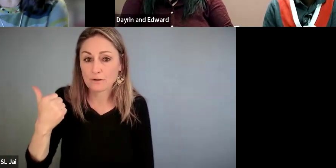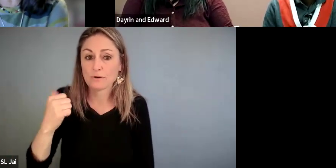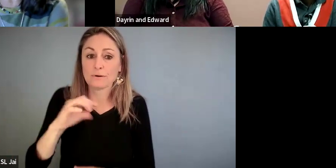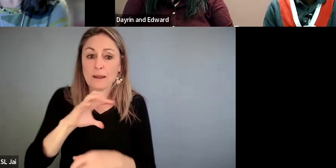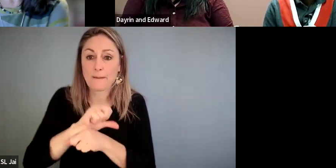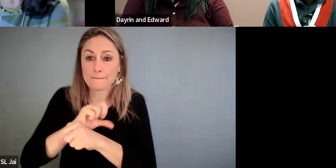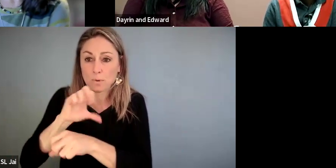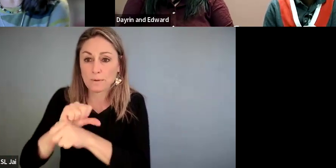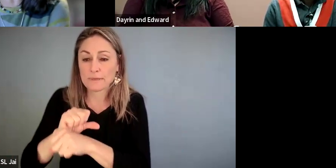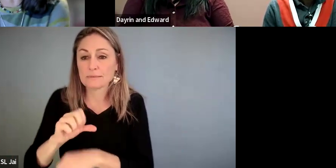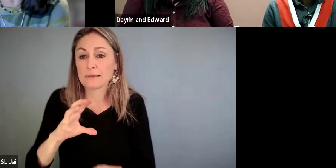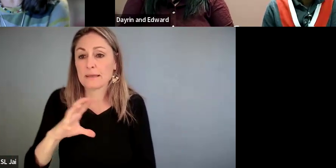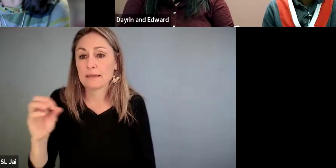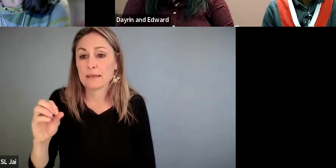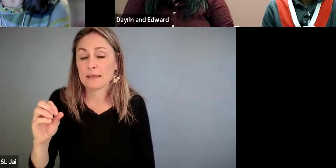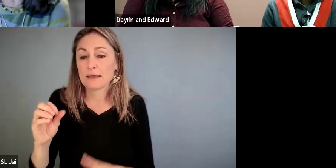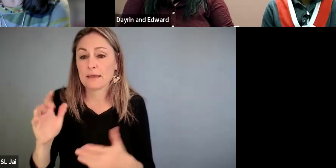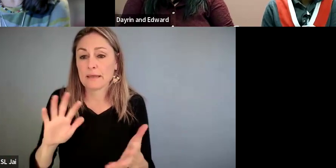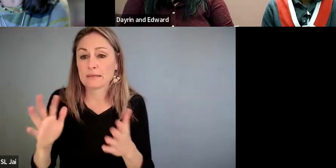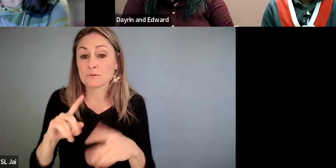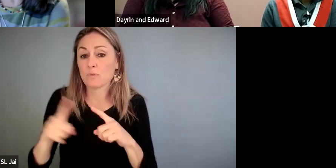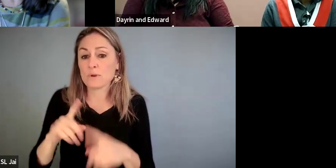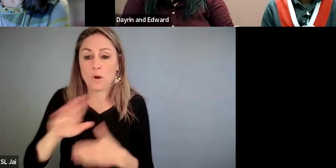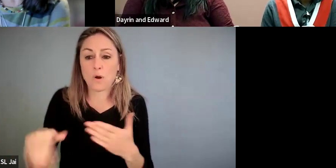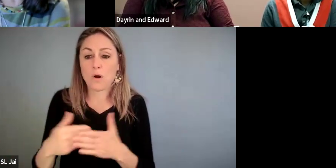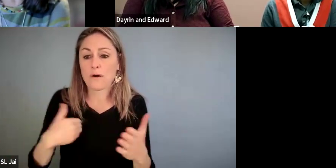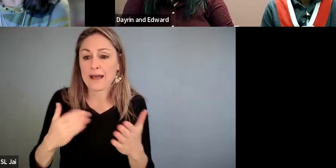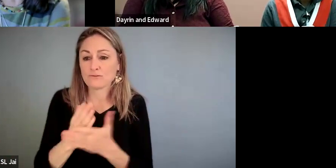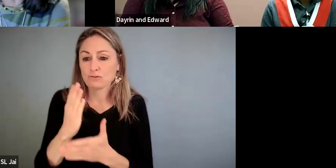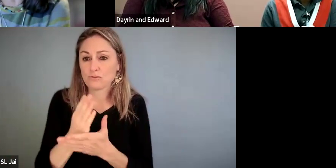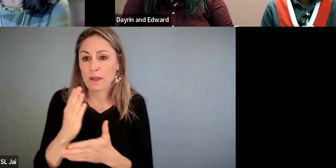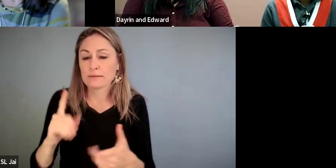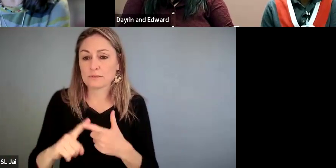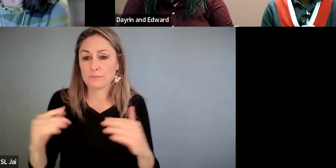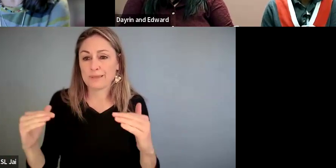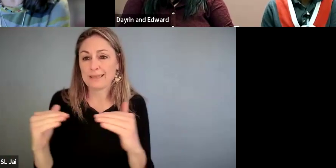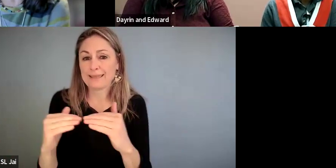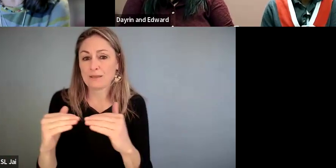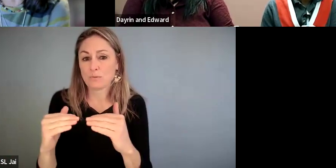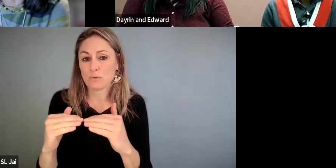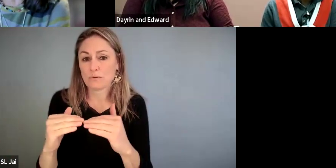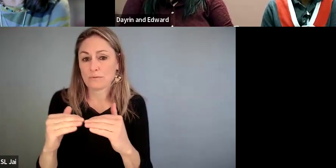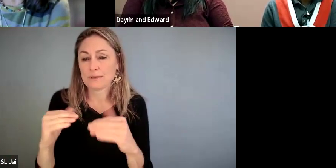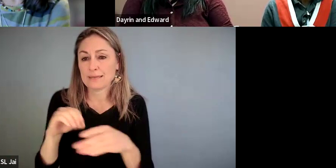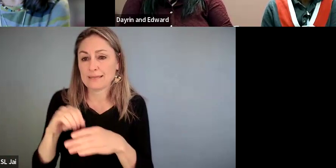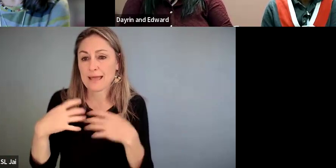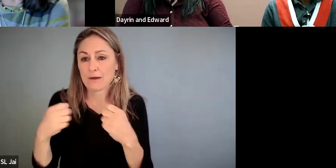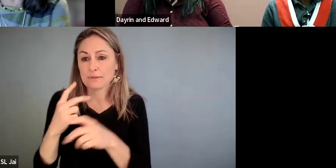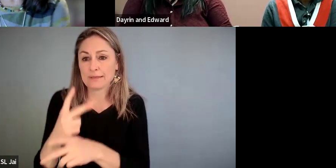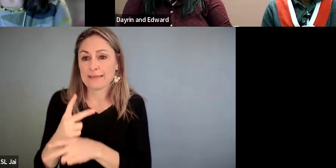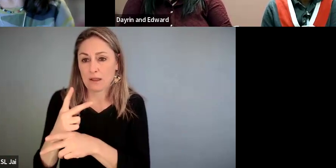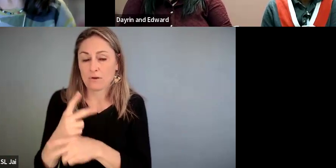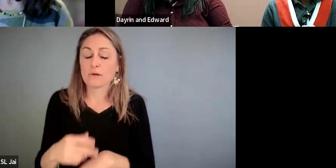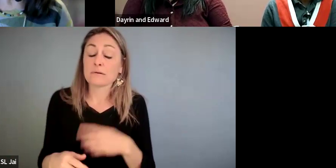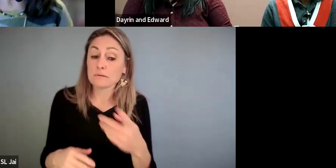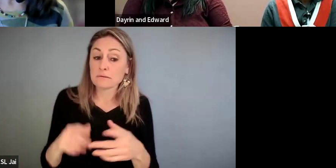appointments and so we all have rights to be an equal to healthcare. An accommodation is